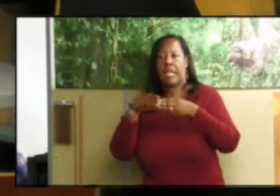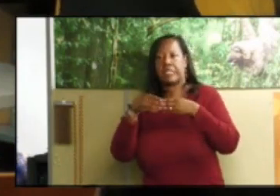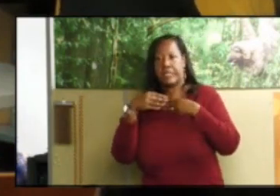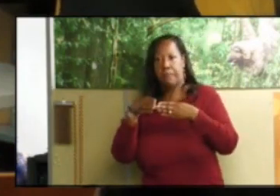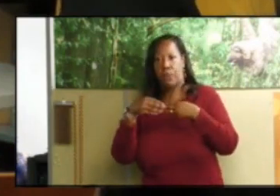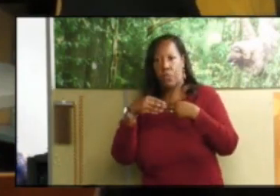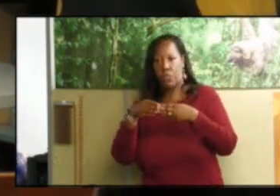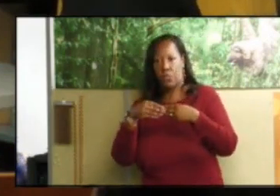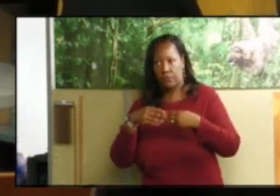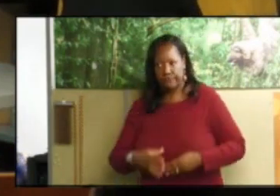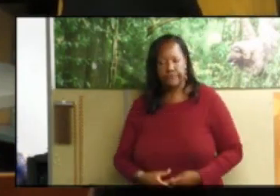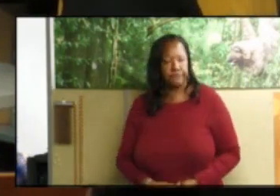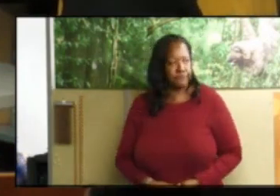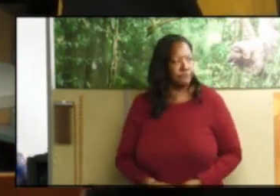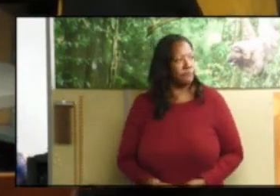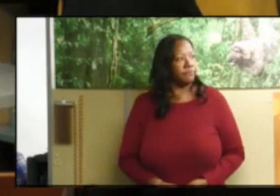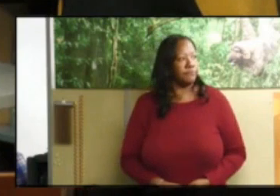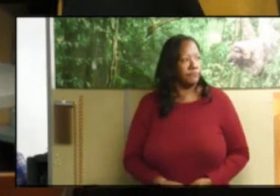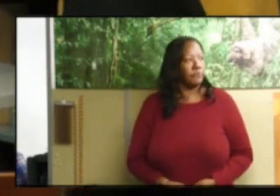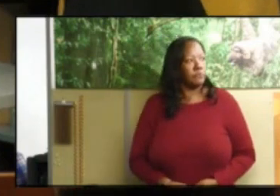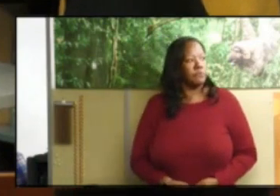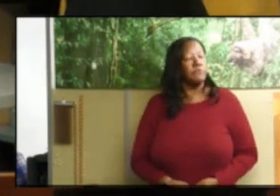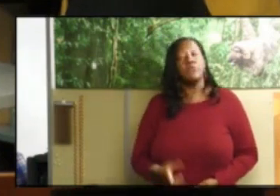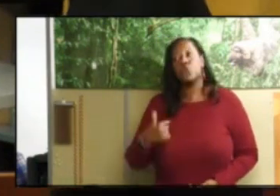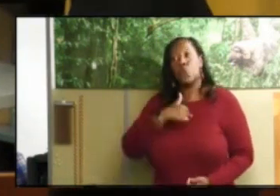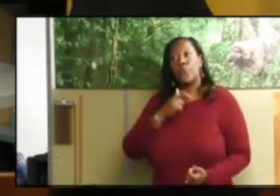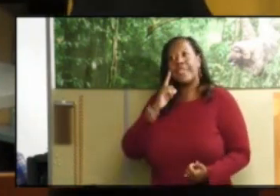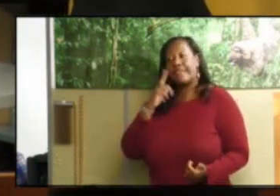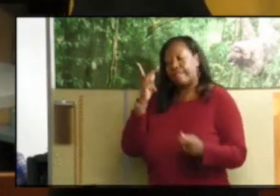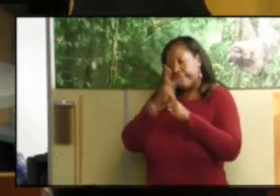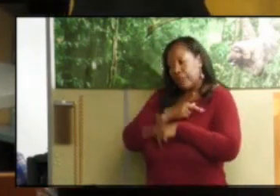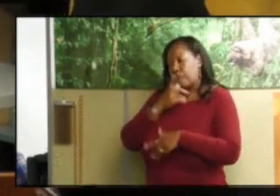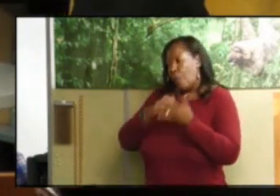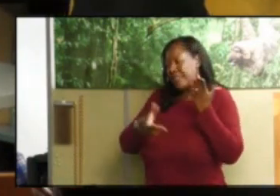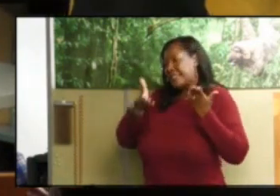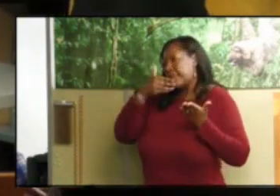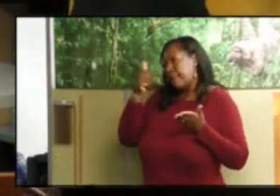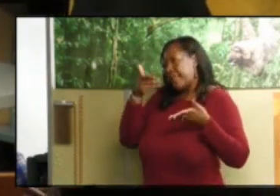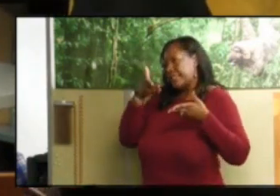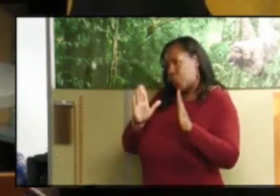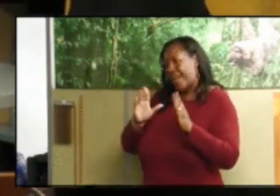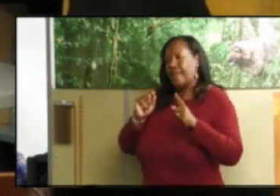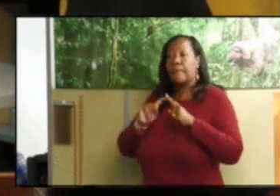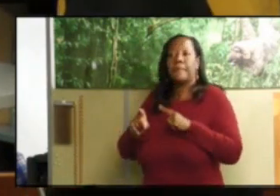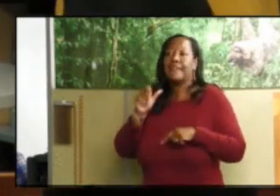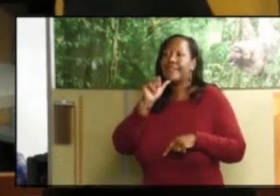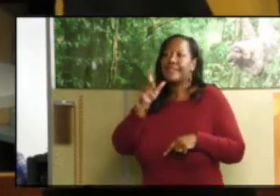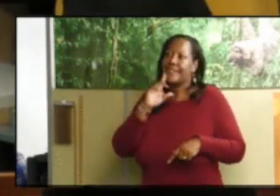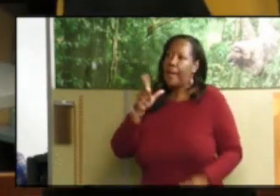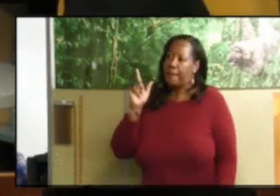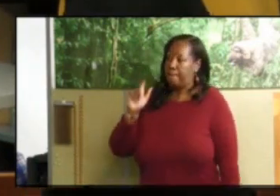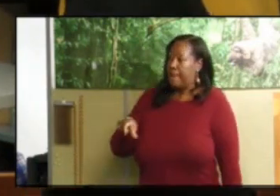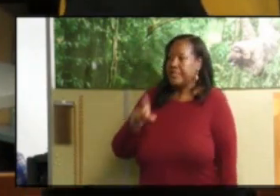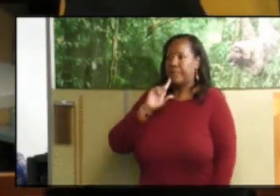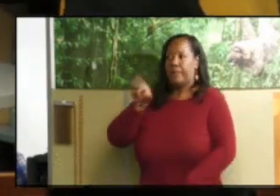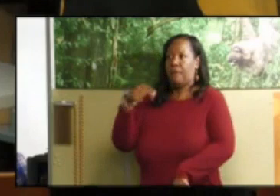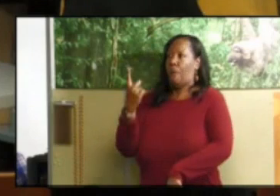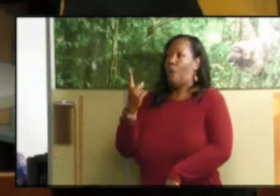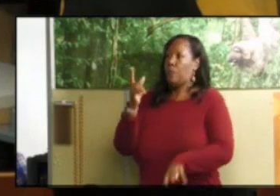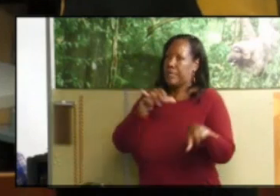suggest the best way that it could be presented, but it's not like definitive as it would be in a typical museum.